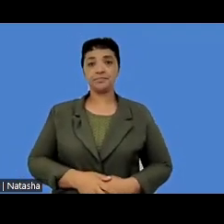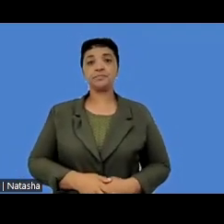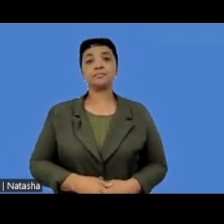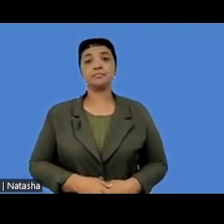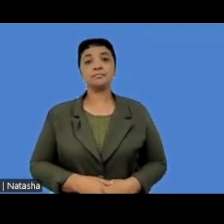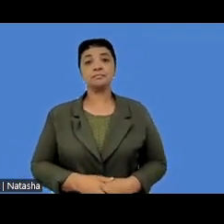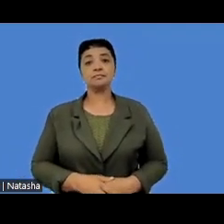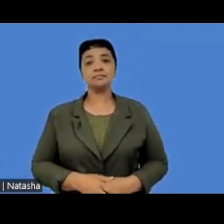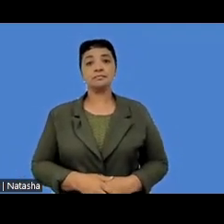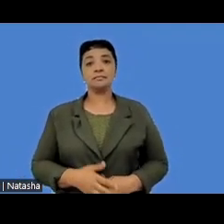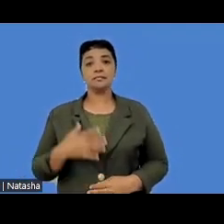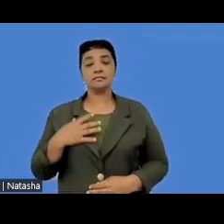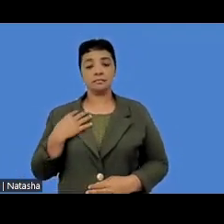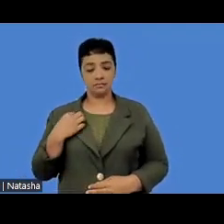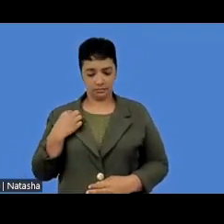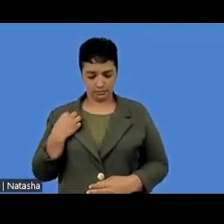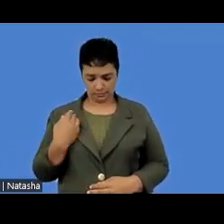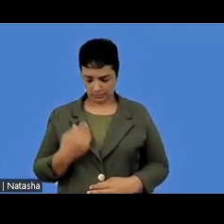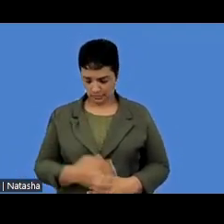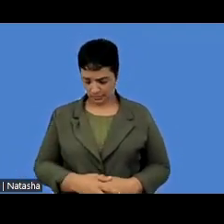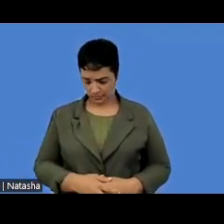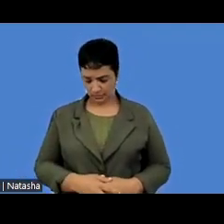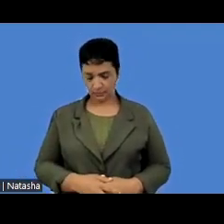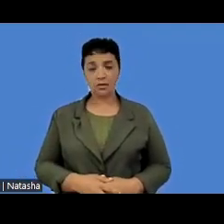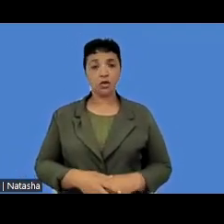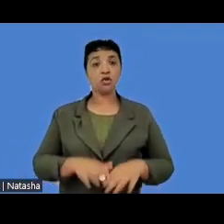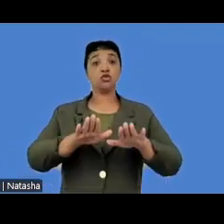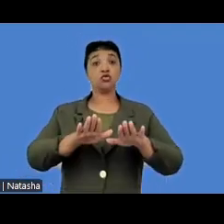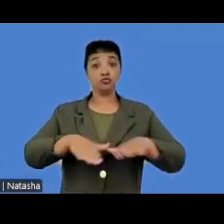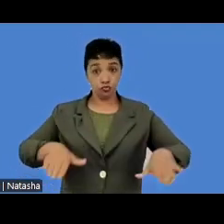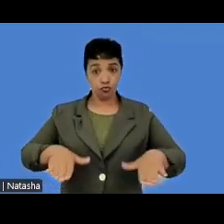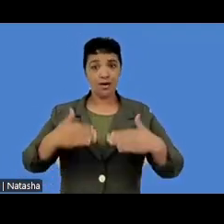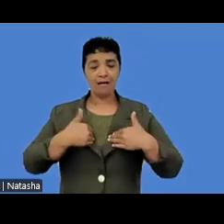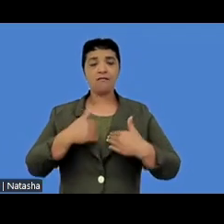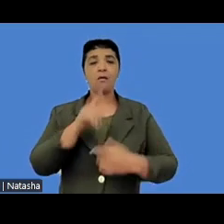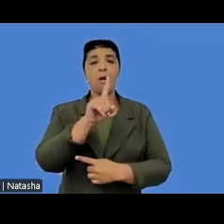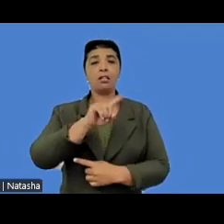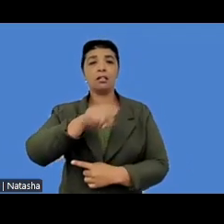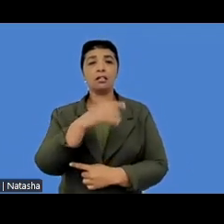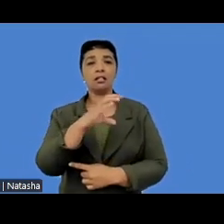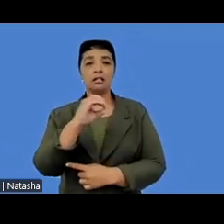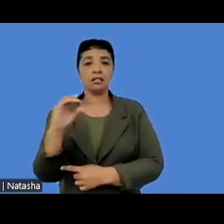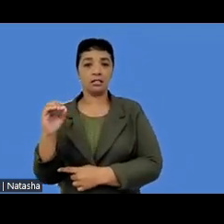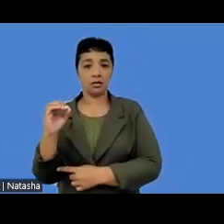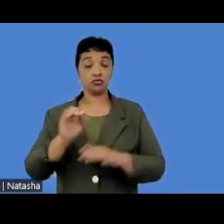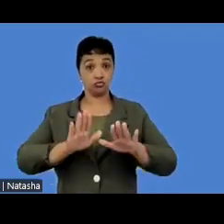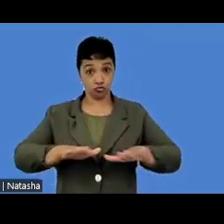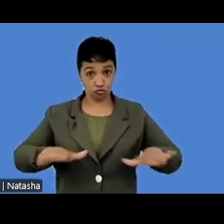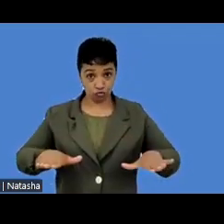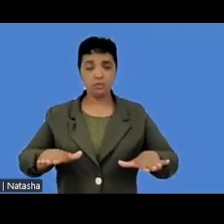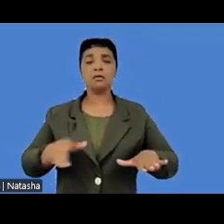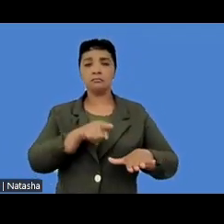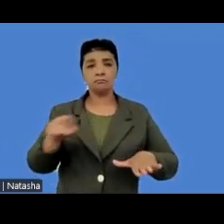Among these children, more than 100,000, half were children with